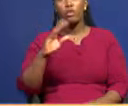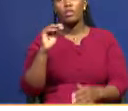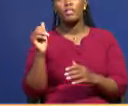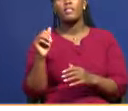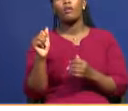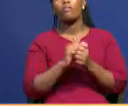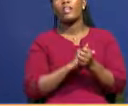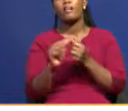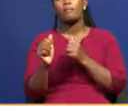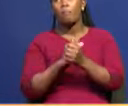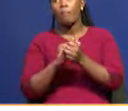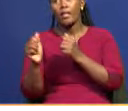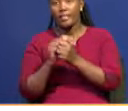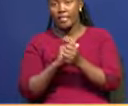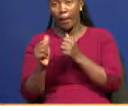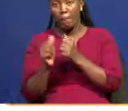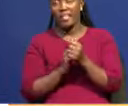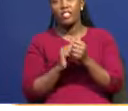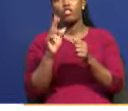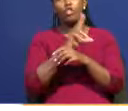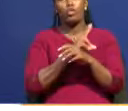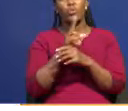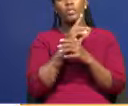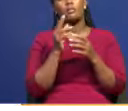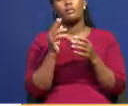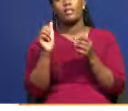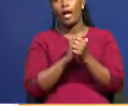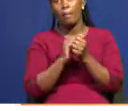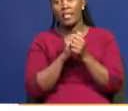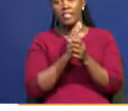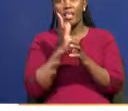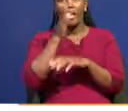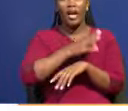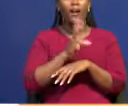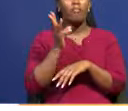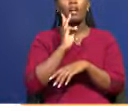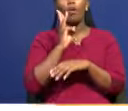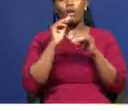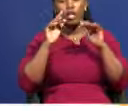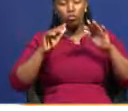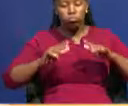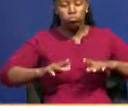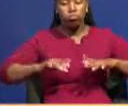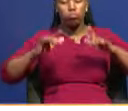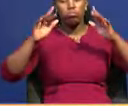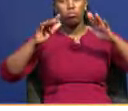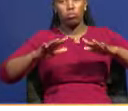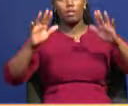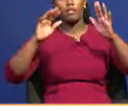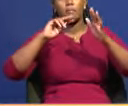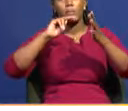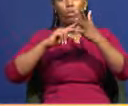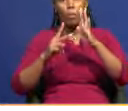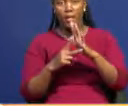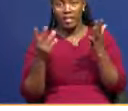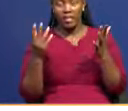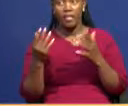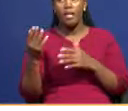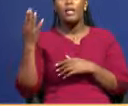by 37.3. It was 37.3 mm. on the damage that was caused by the floods. Mm-hmm. That means that in our previous budget, mm-hmm.